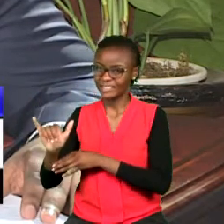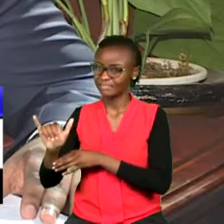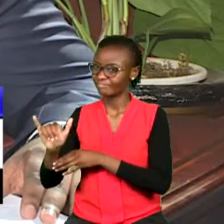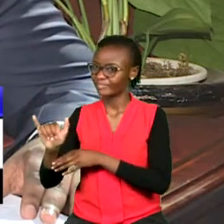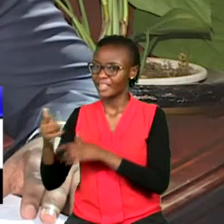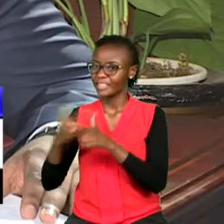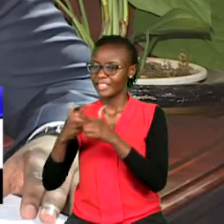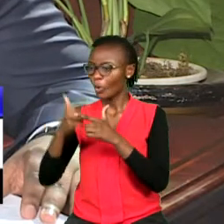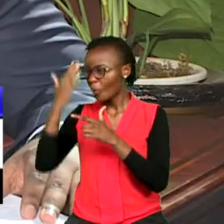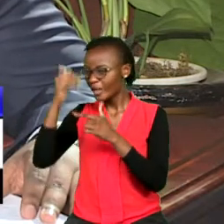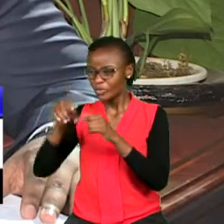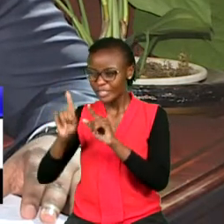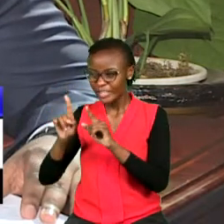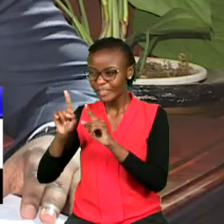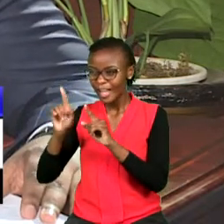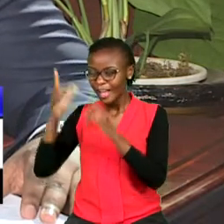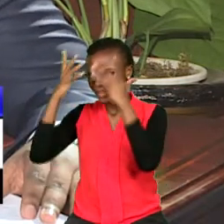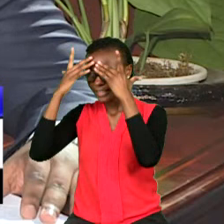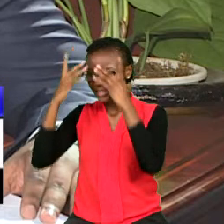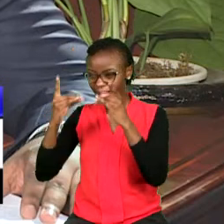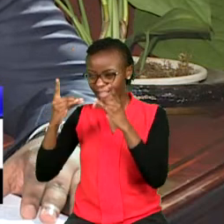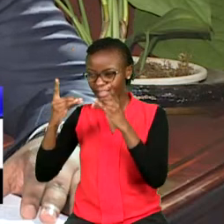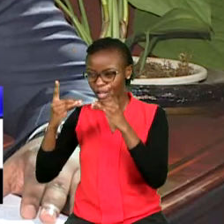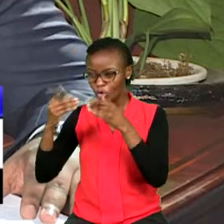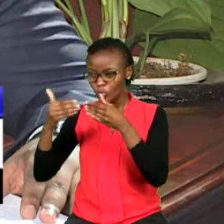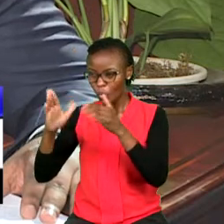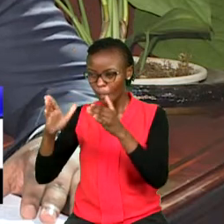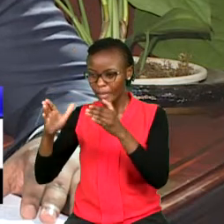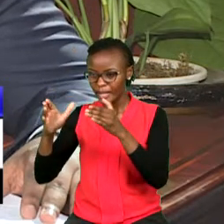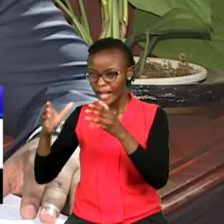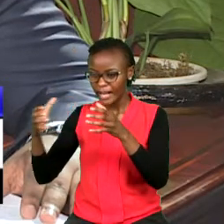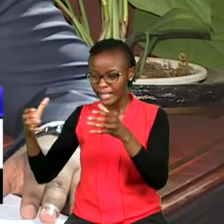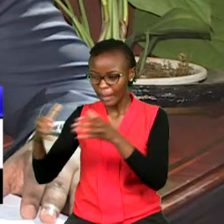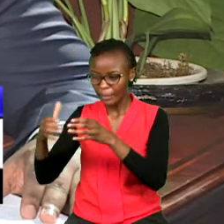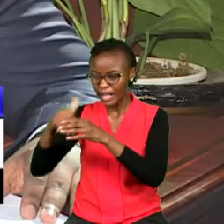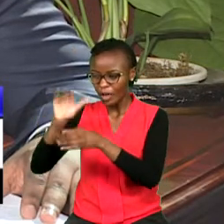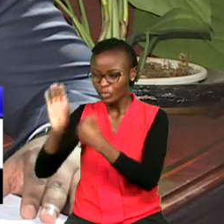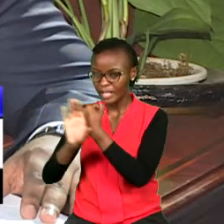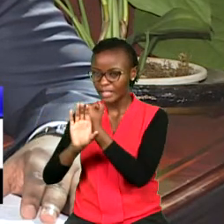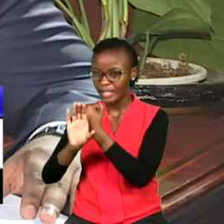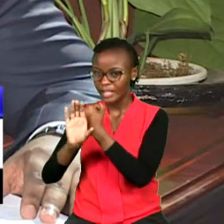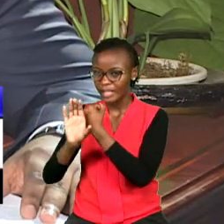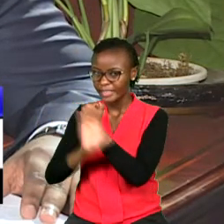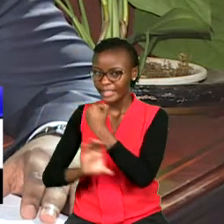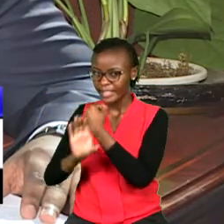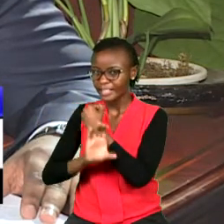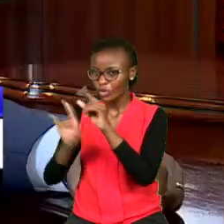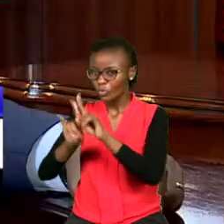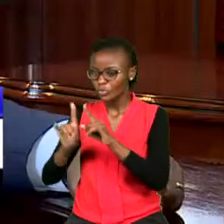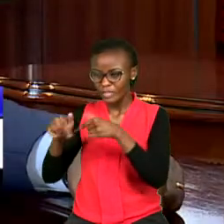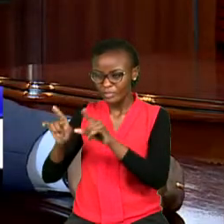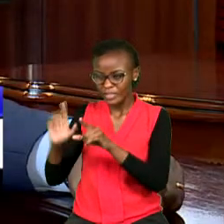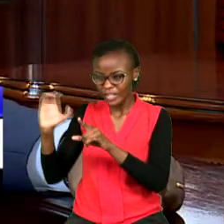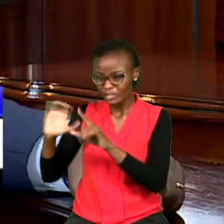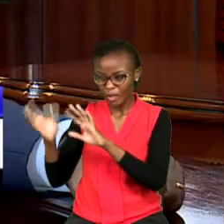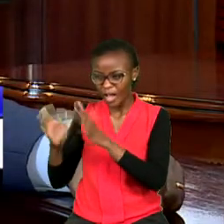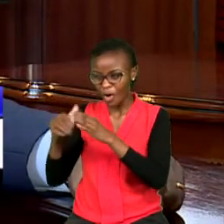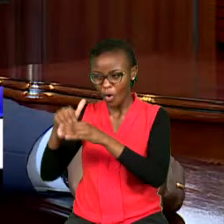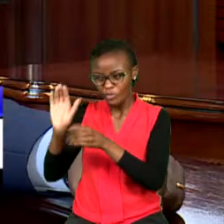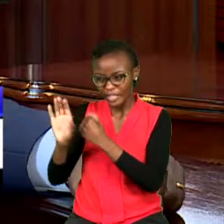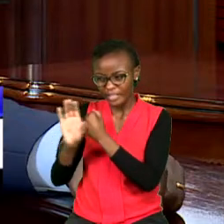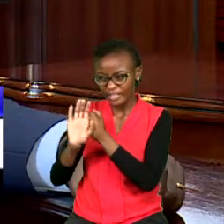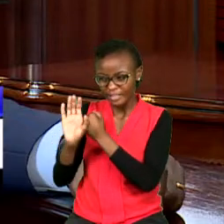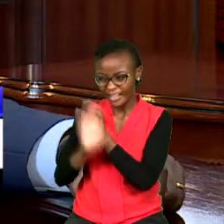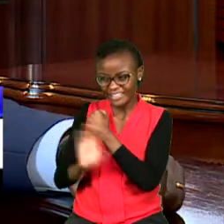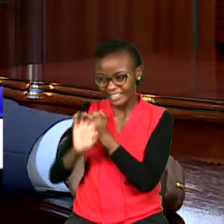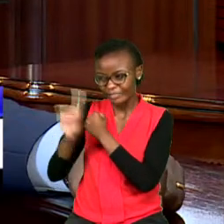venture outside Kenya, and how has the customer base accepted Equity Bank outside Kenya? Maybe this will